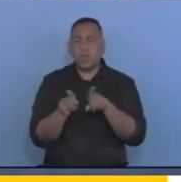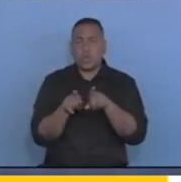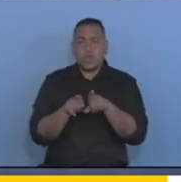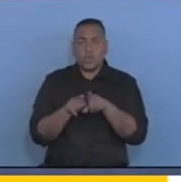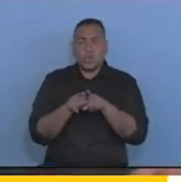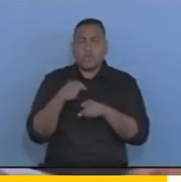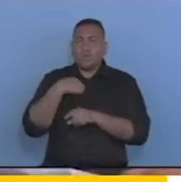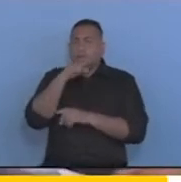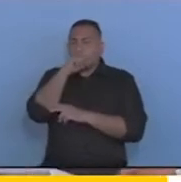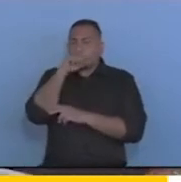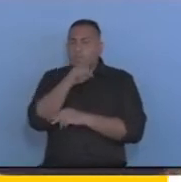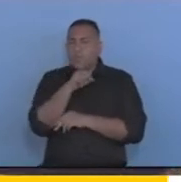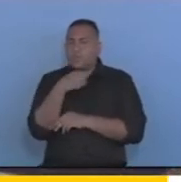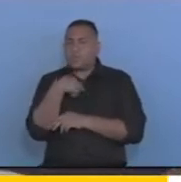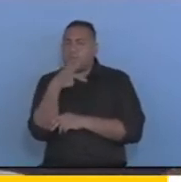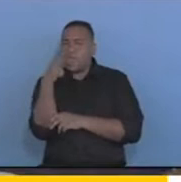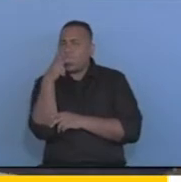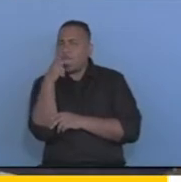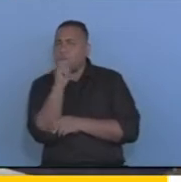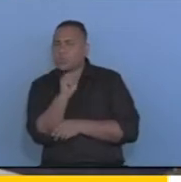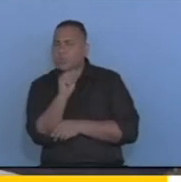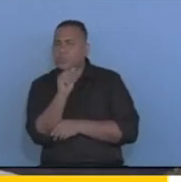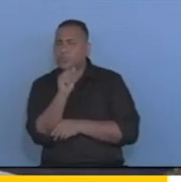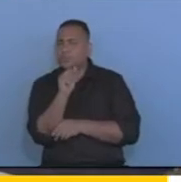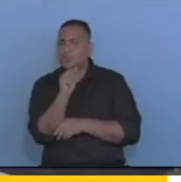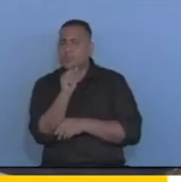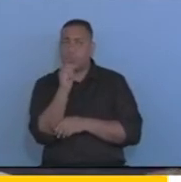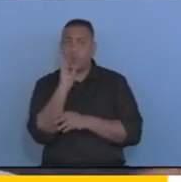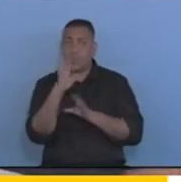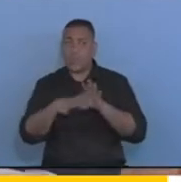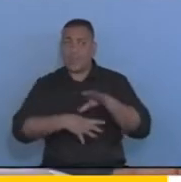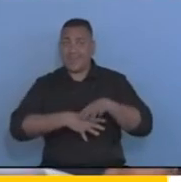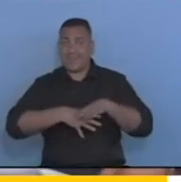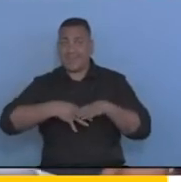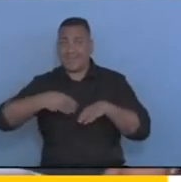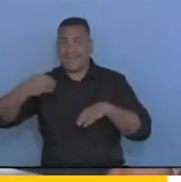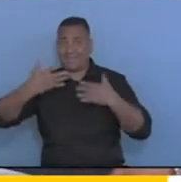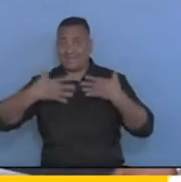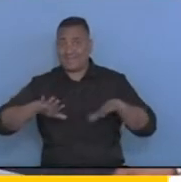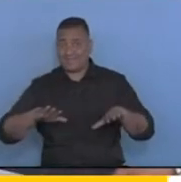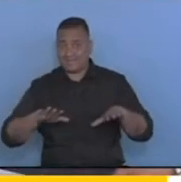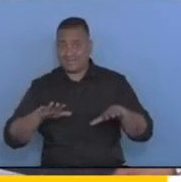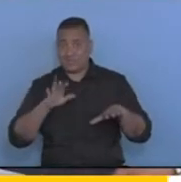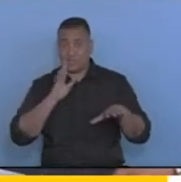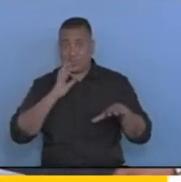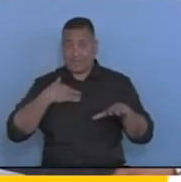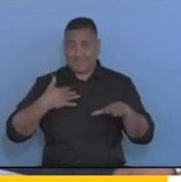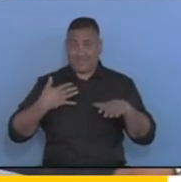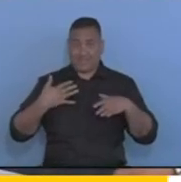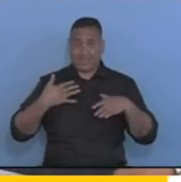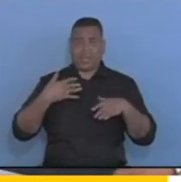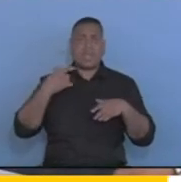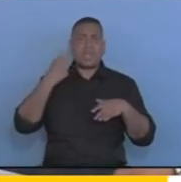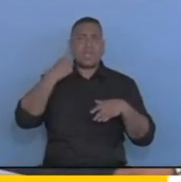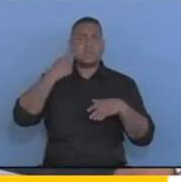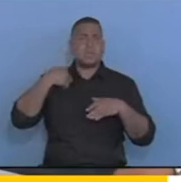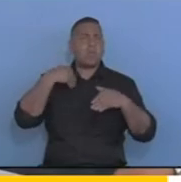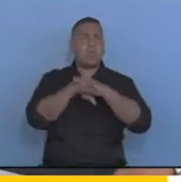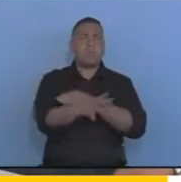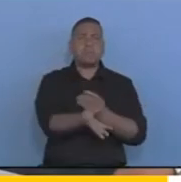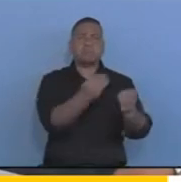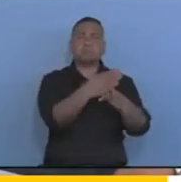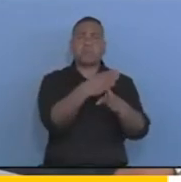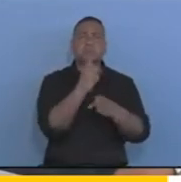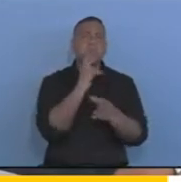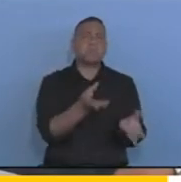fact that, you know what, when you're leaving here, it is basically, you walk into a job quite easily, because this is exactly what the companies are